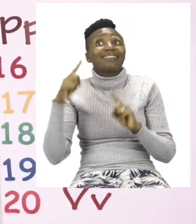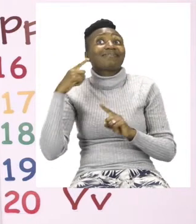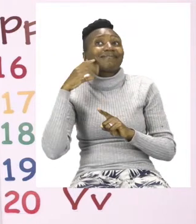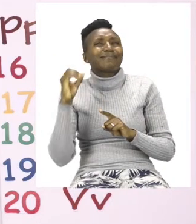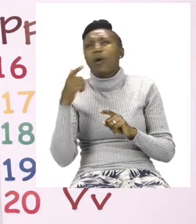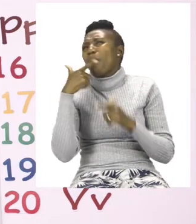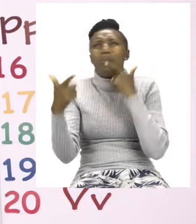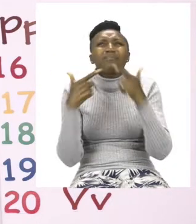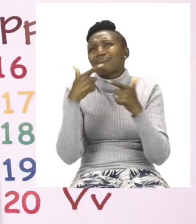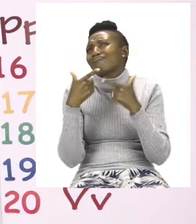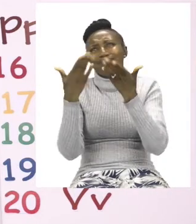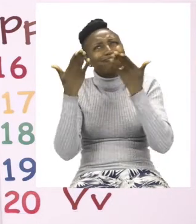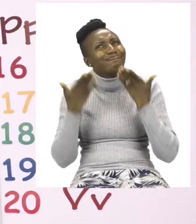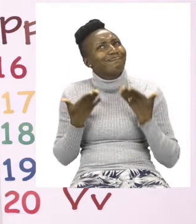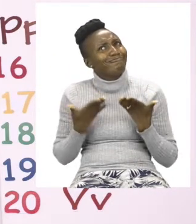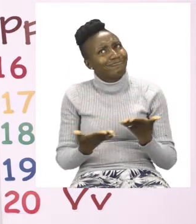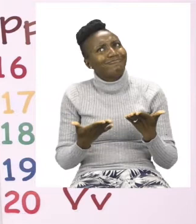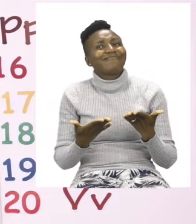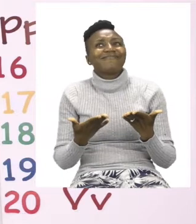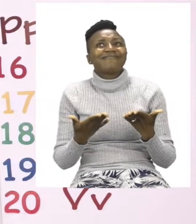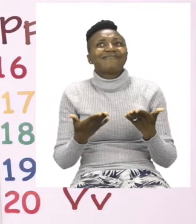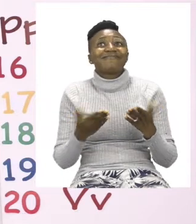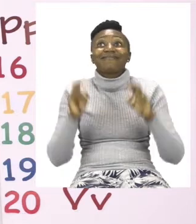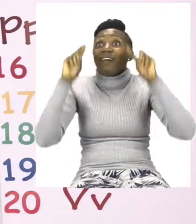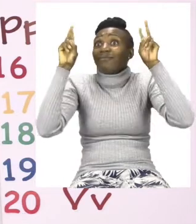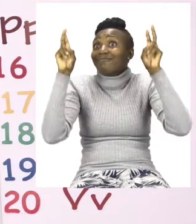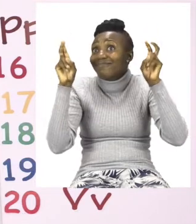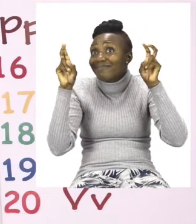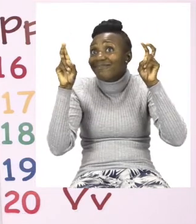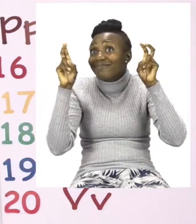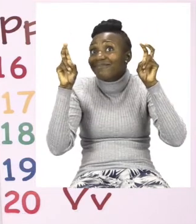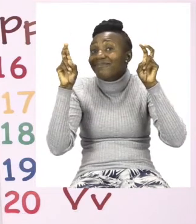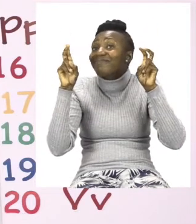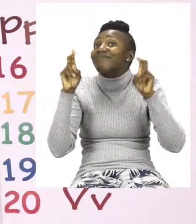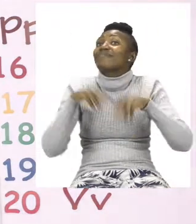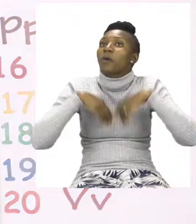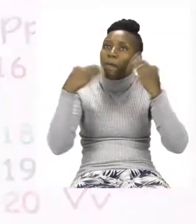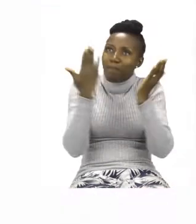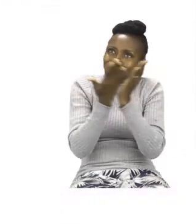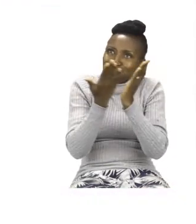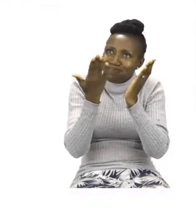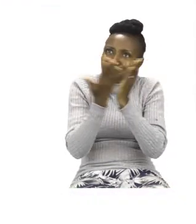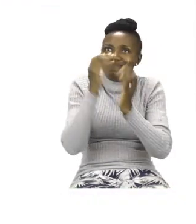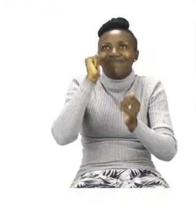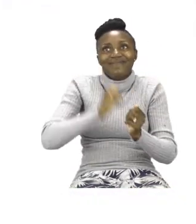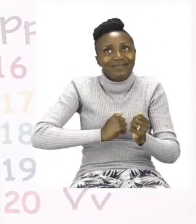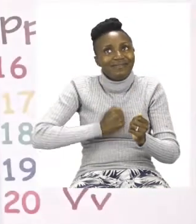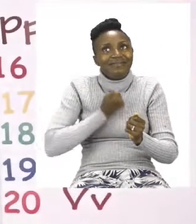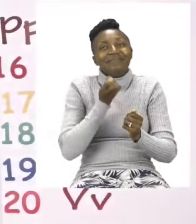so much for joining me today. Our theme this week is